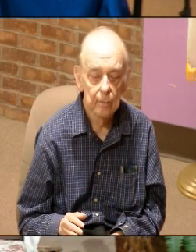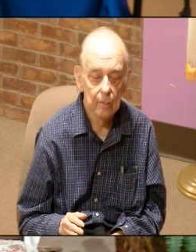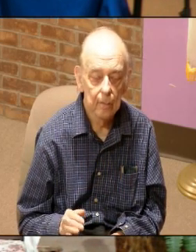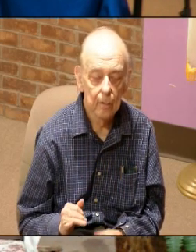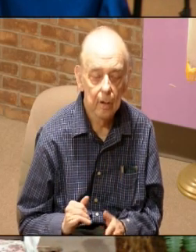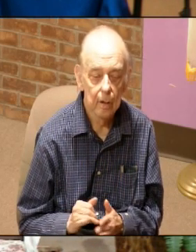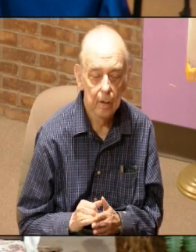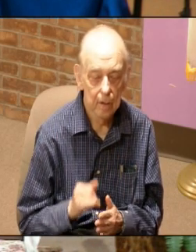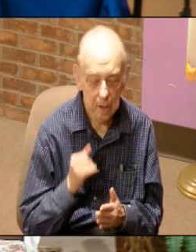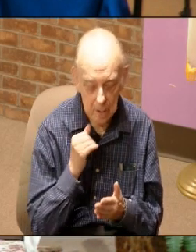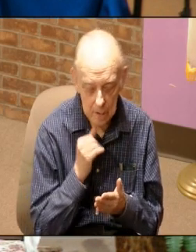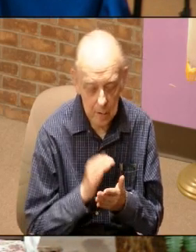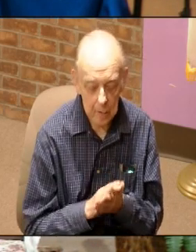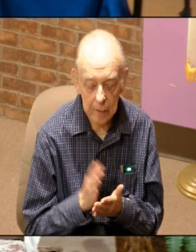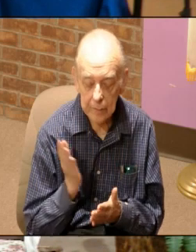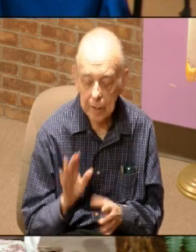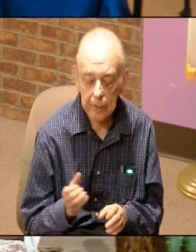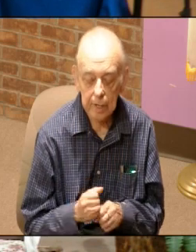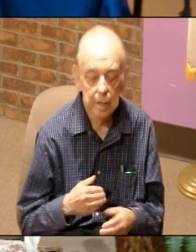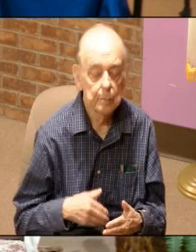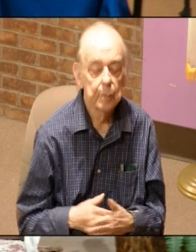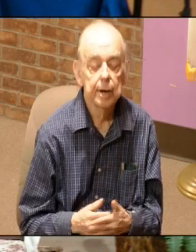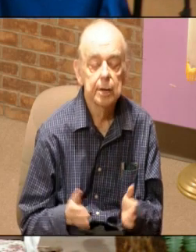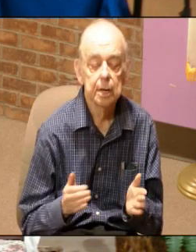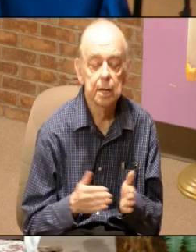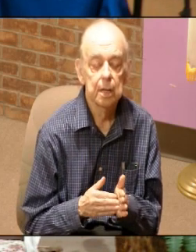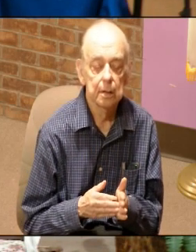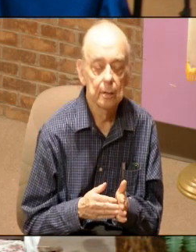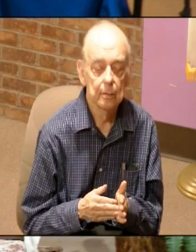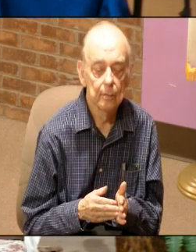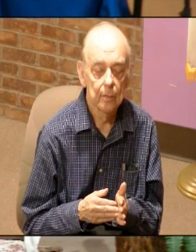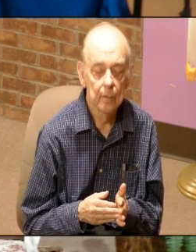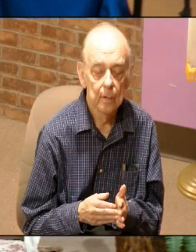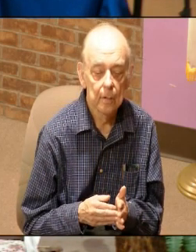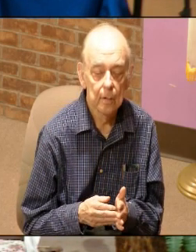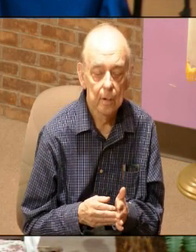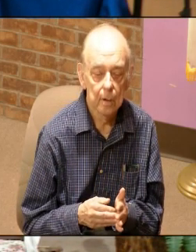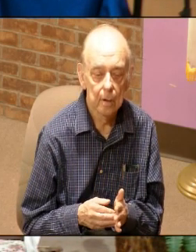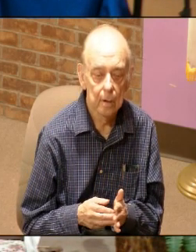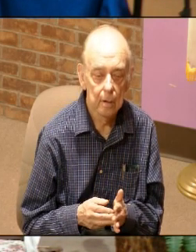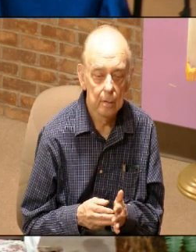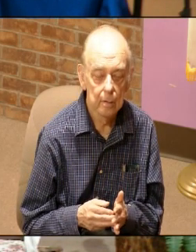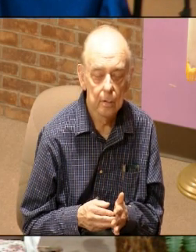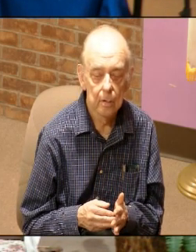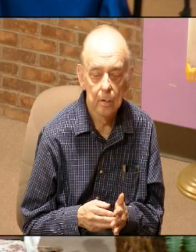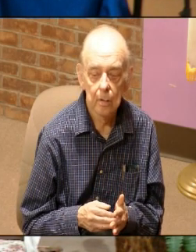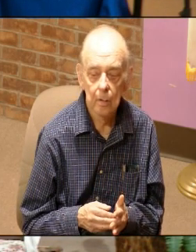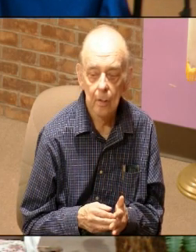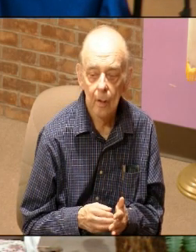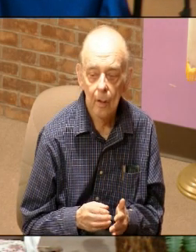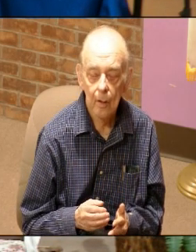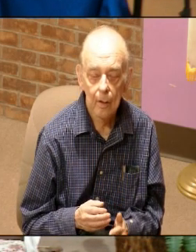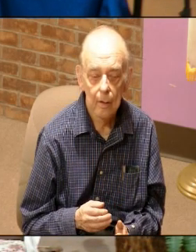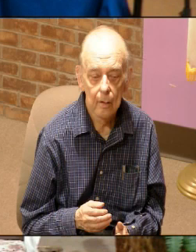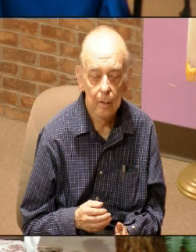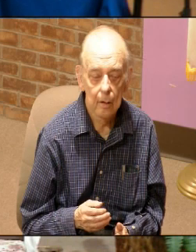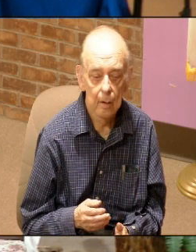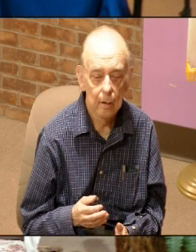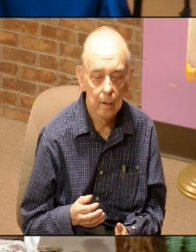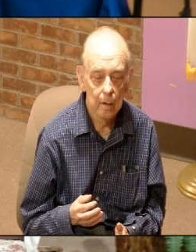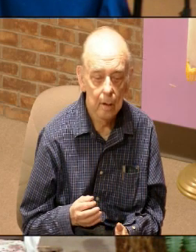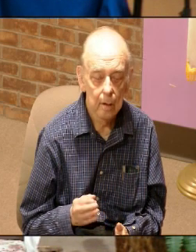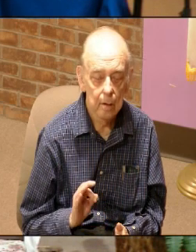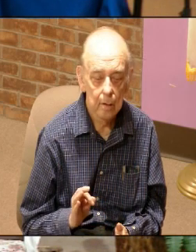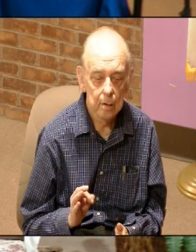that she should never get pregnant again so far that was in July of